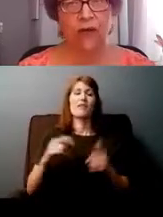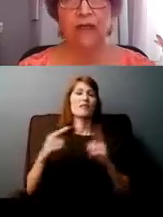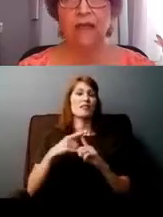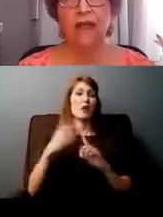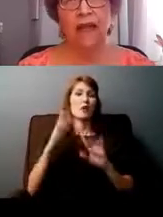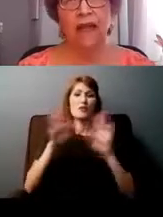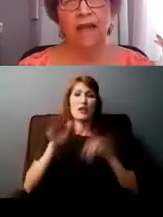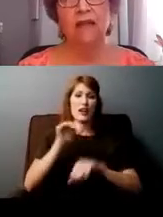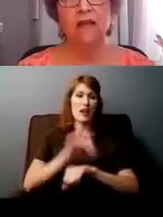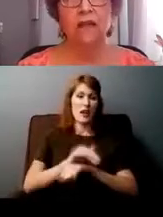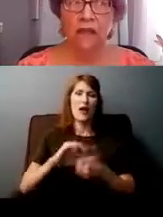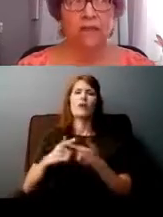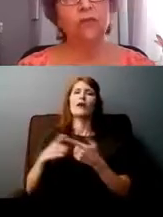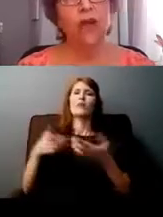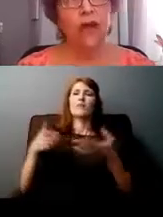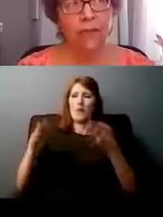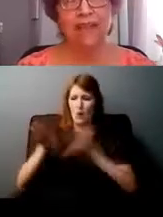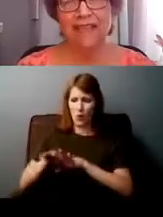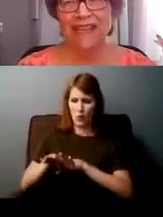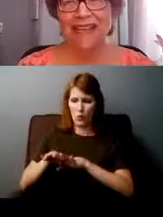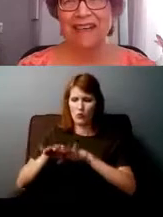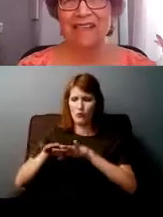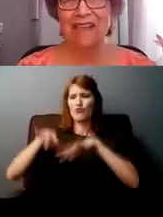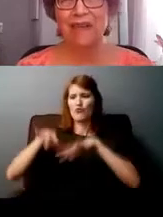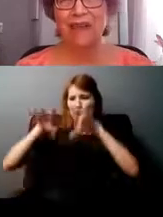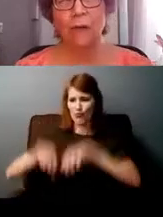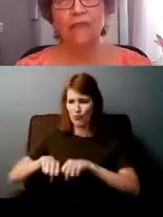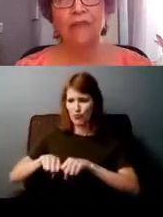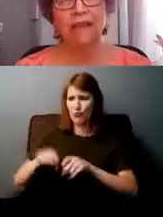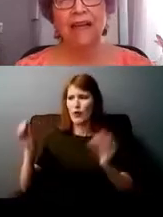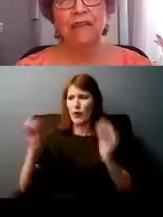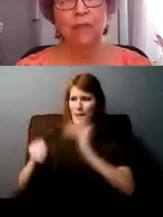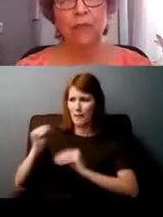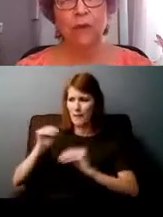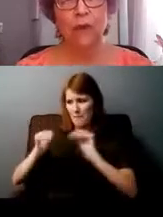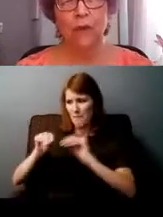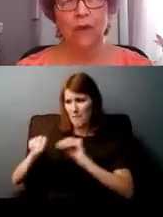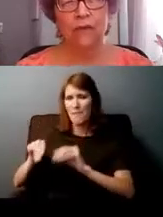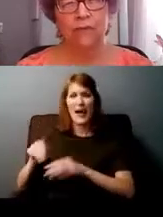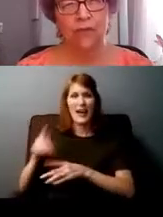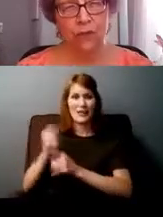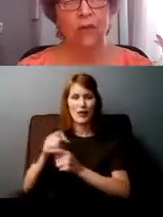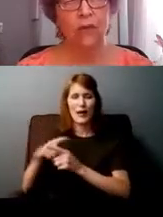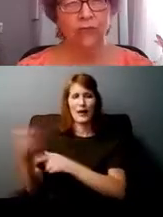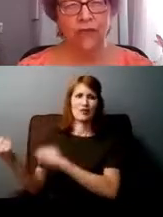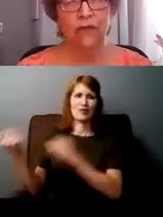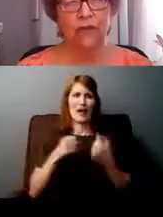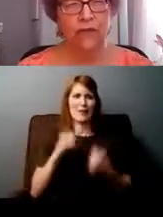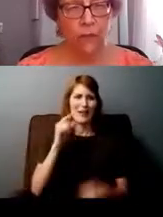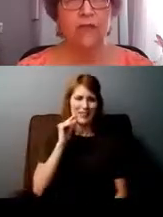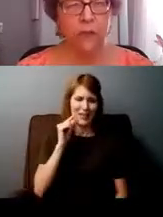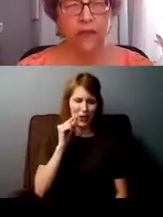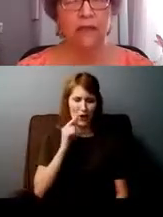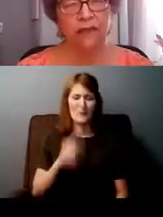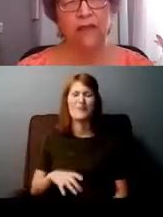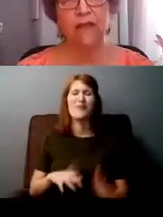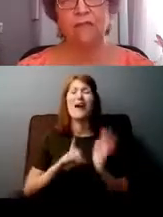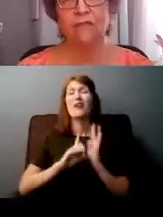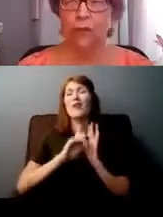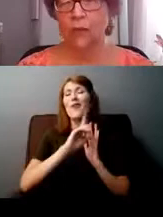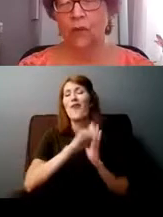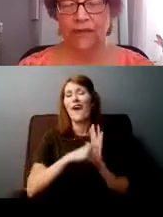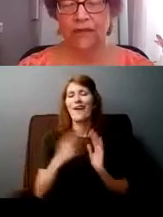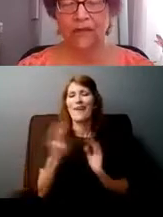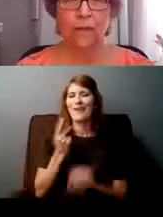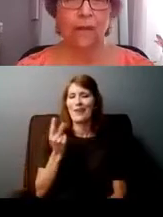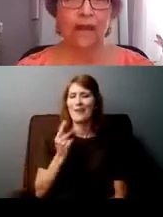the truck, and then drive back to San Antonio. We finally got to the point where we were too old to do that, so we'd spend another night in